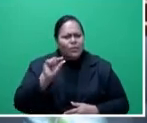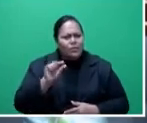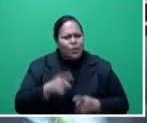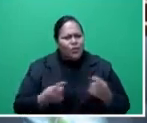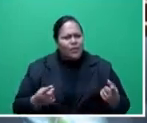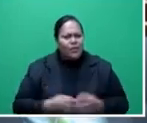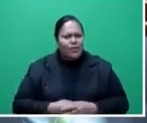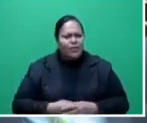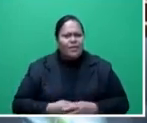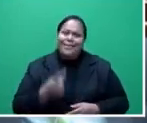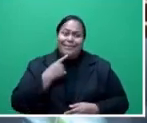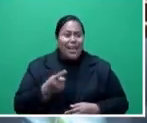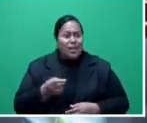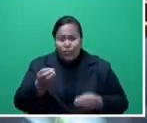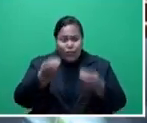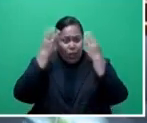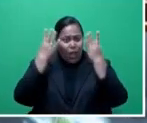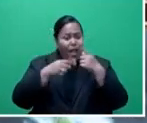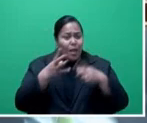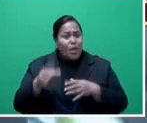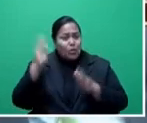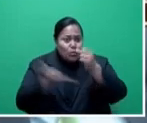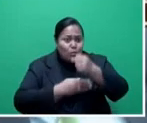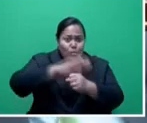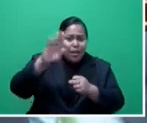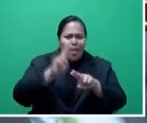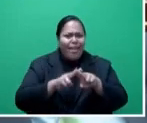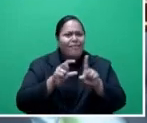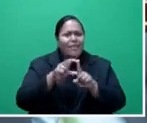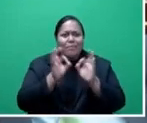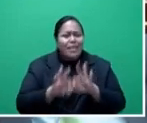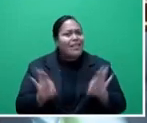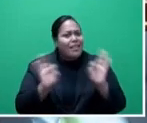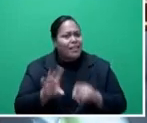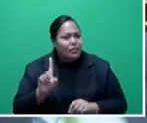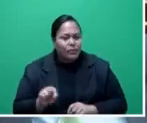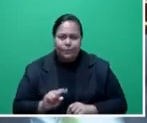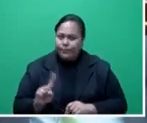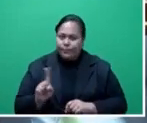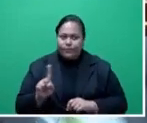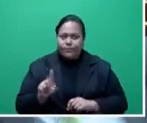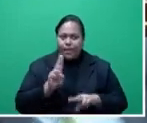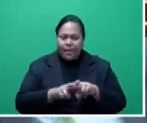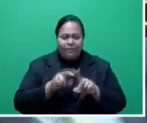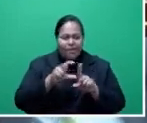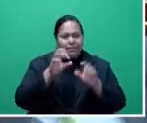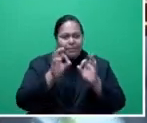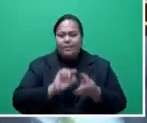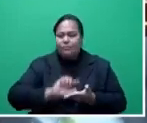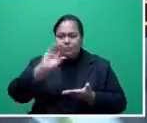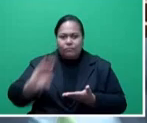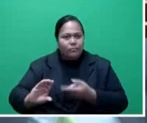said, oh, we've forgotten about the sugar industry. FDB has done nothing. FDB gave the sugar industry